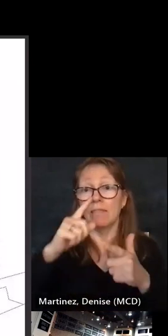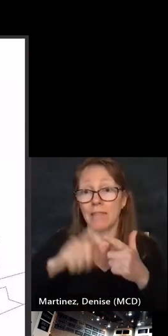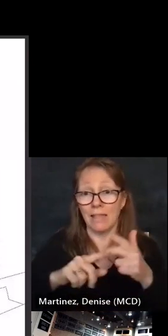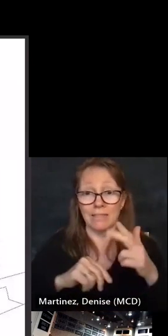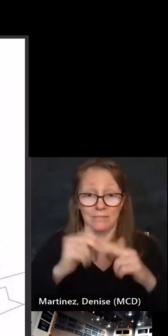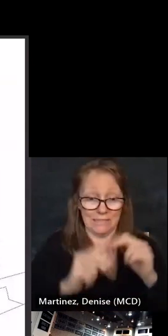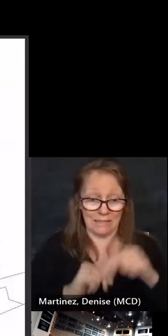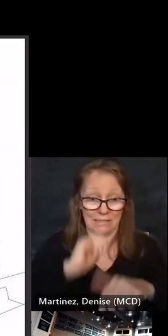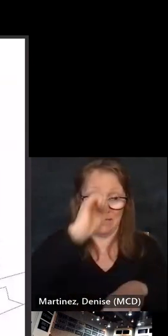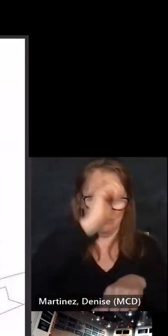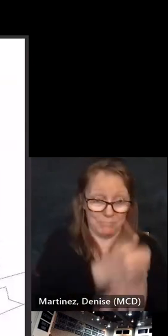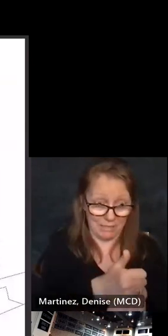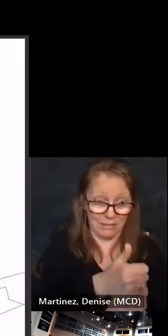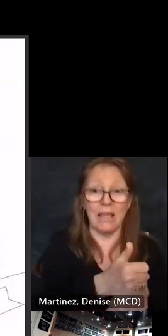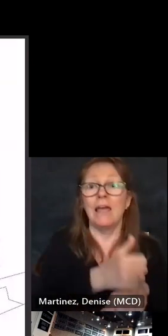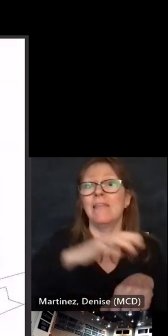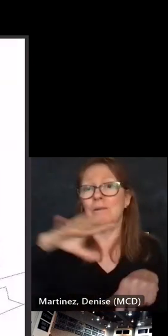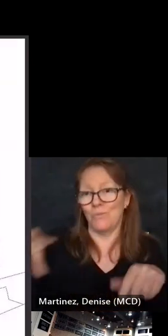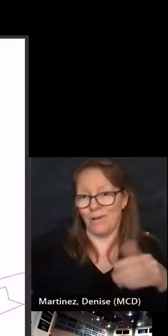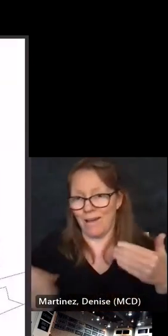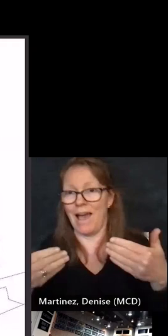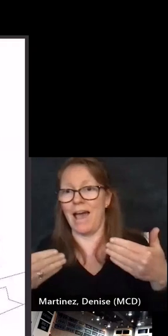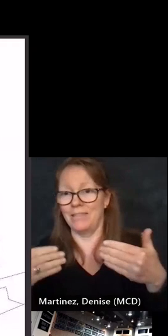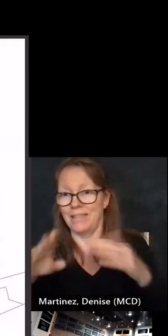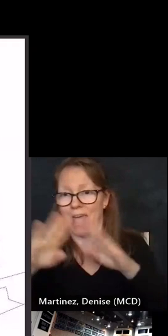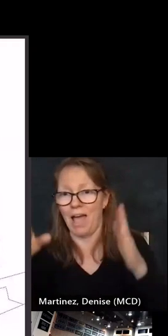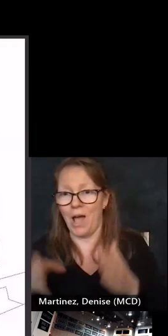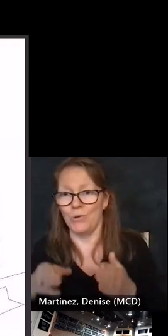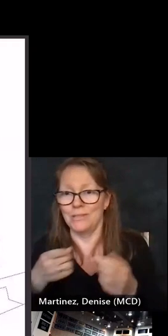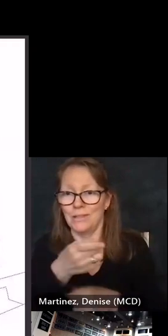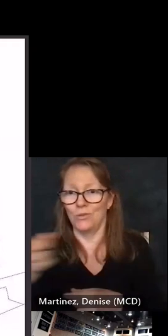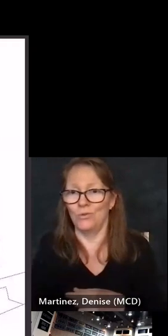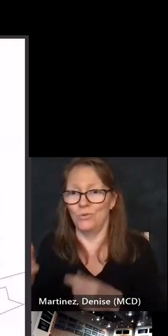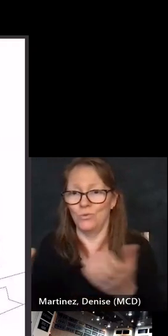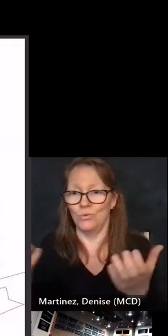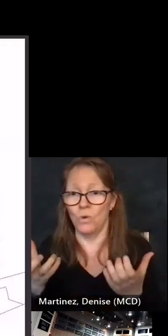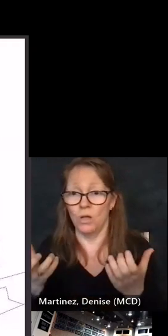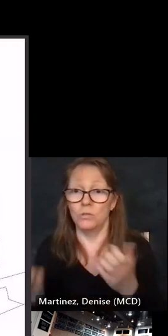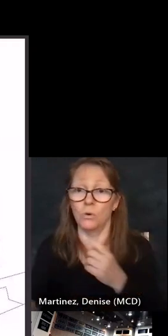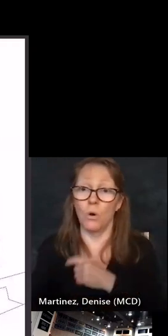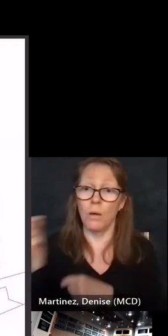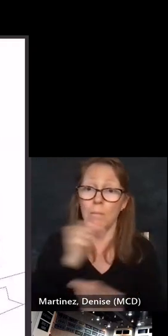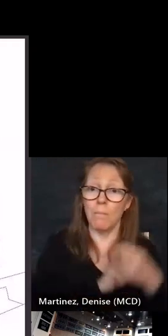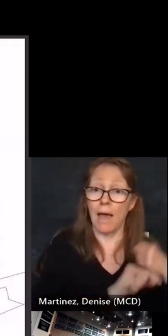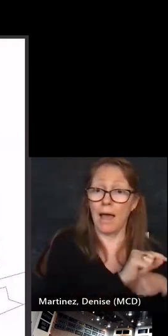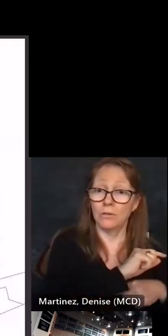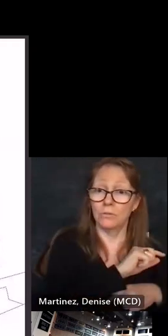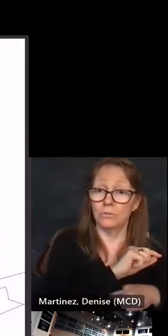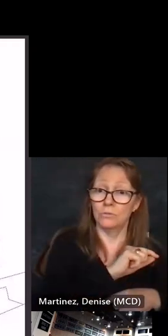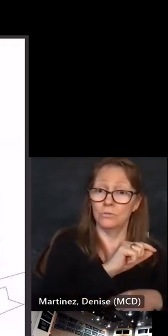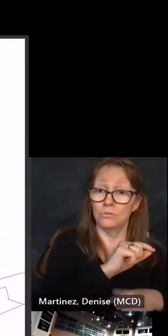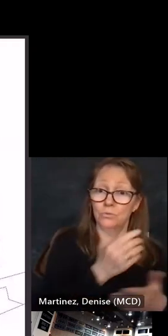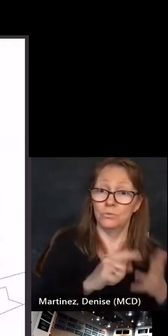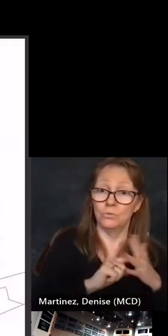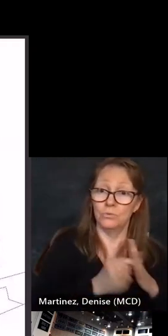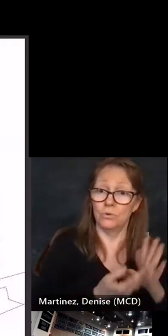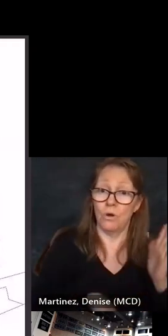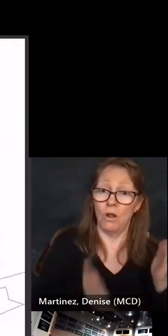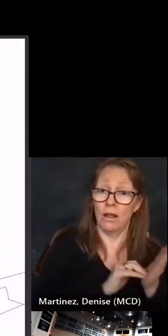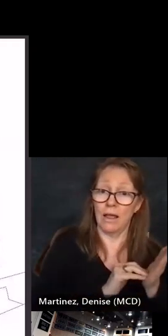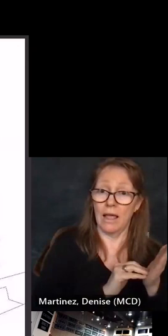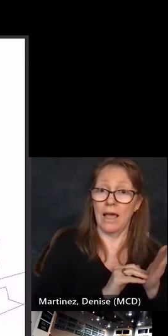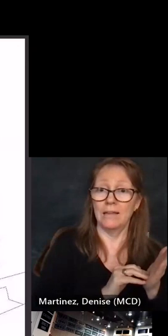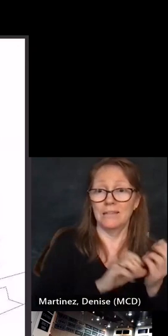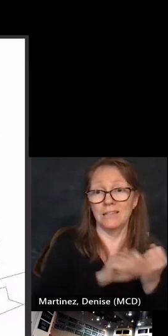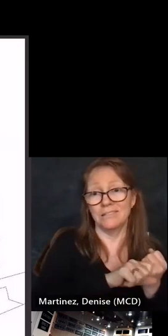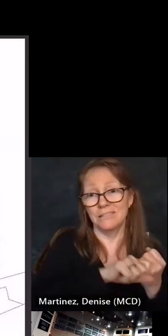facility first. And so, you know, kind of taking it back to the drawing board really does risk a